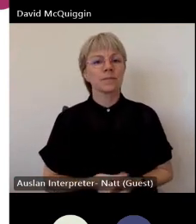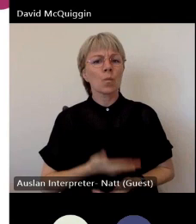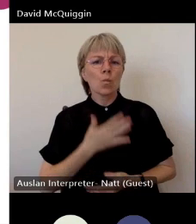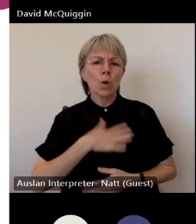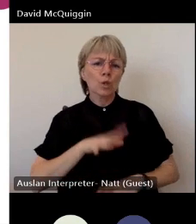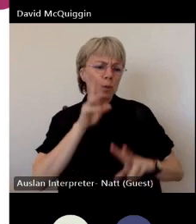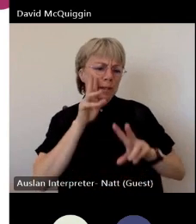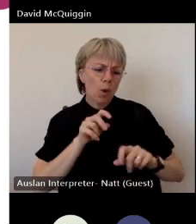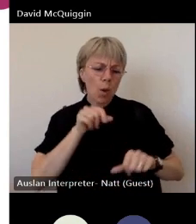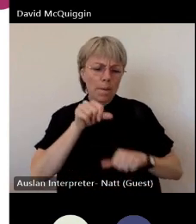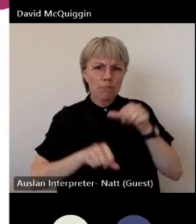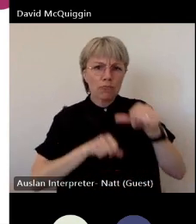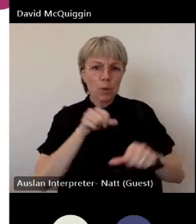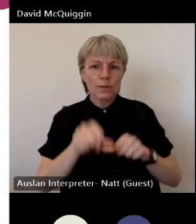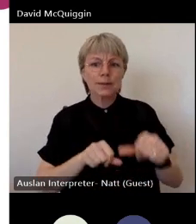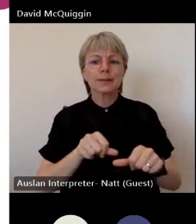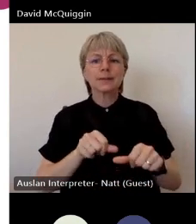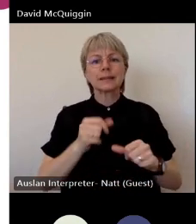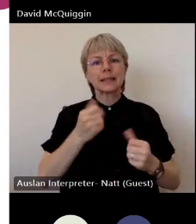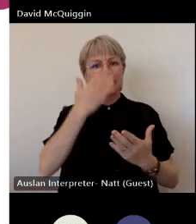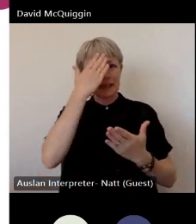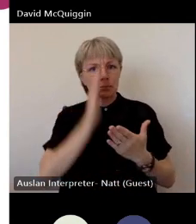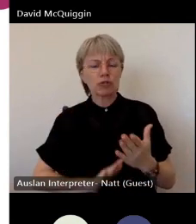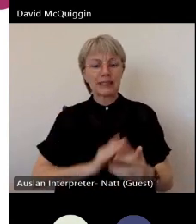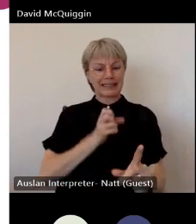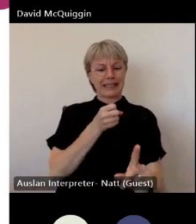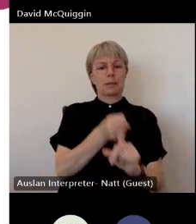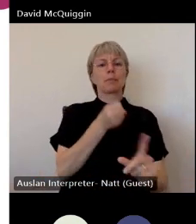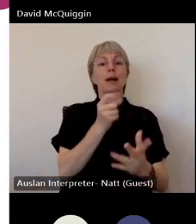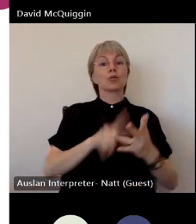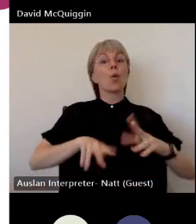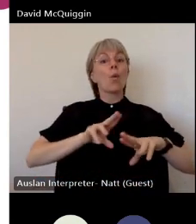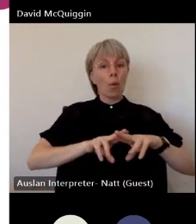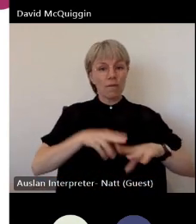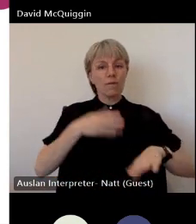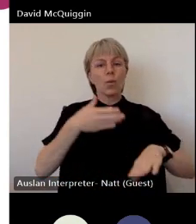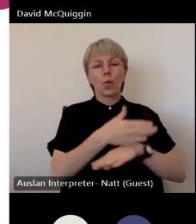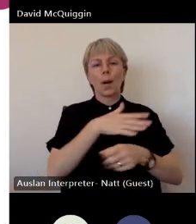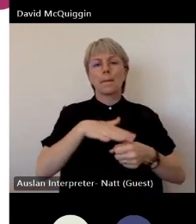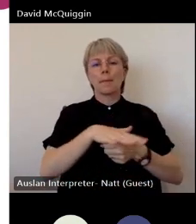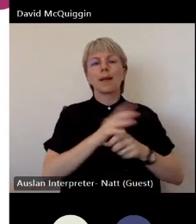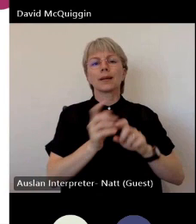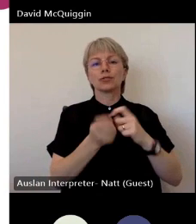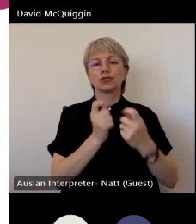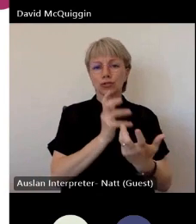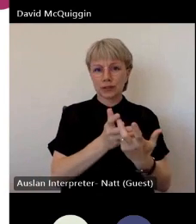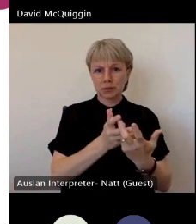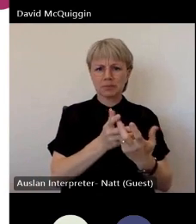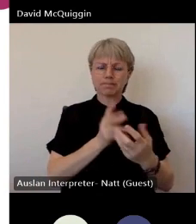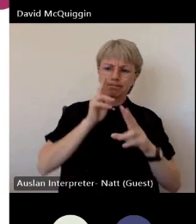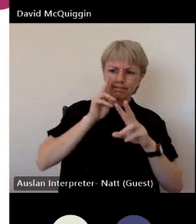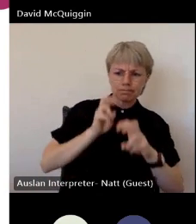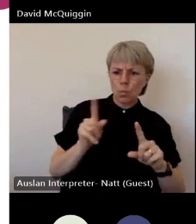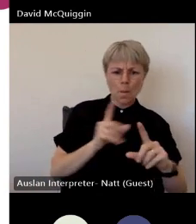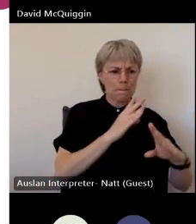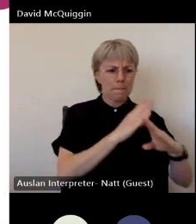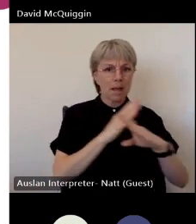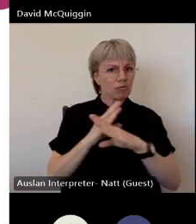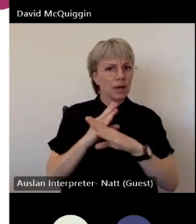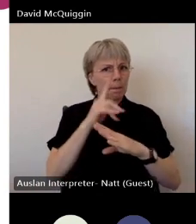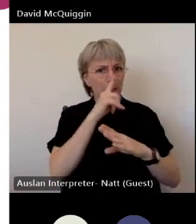processes, experiences, and impacts of workplace adjustments. We wanted to explore the barriers that people with